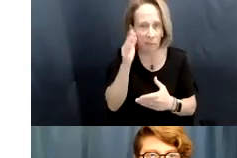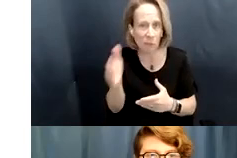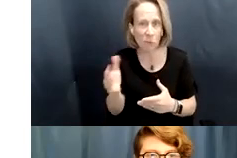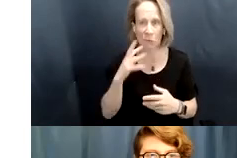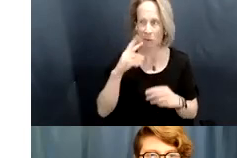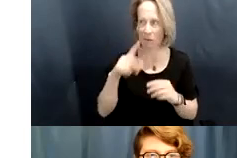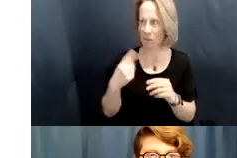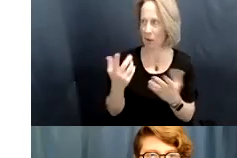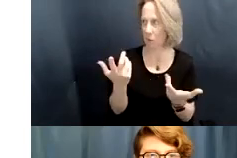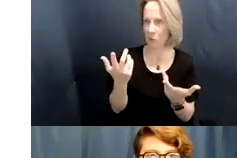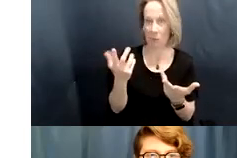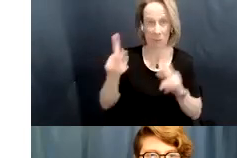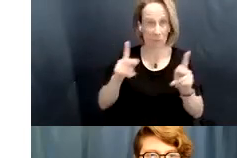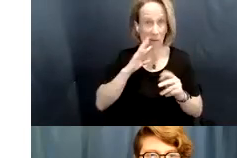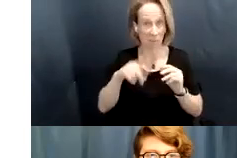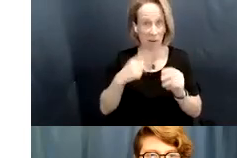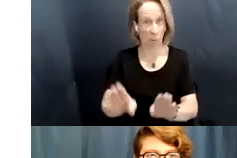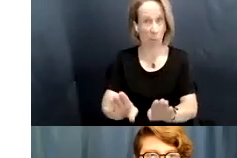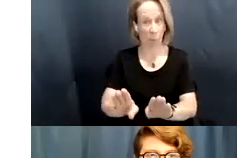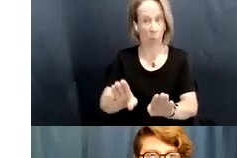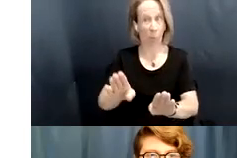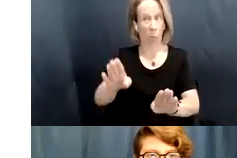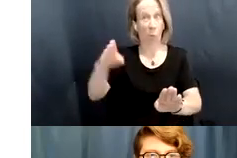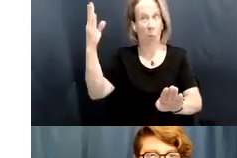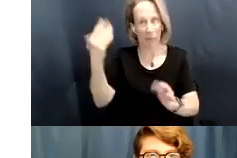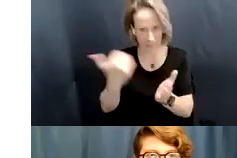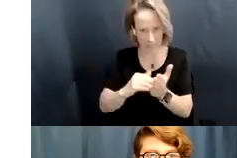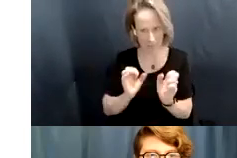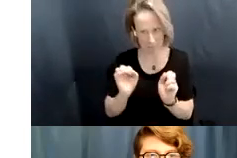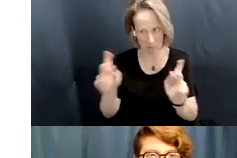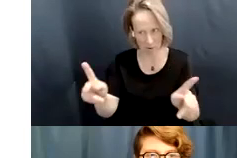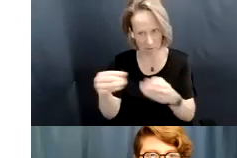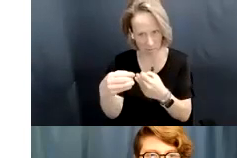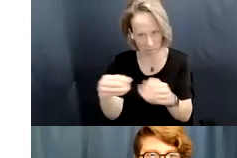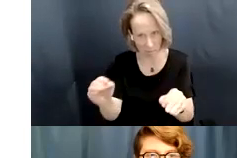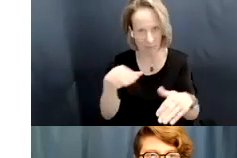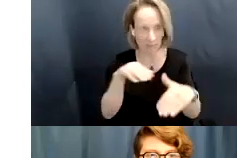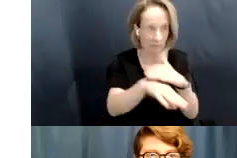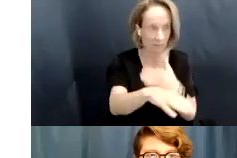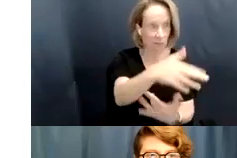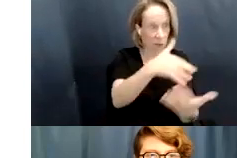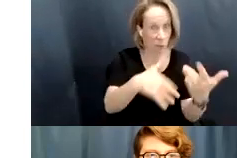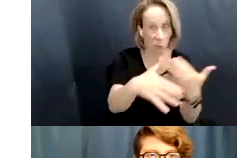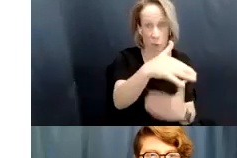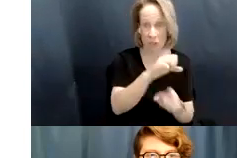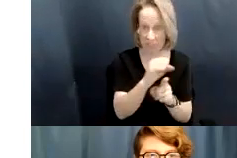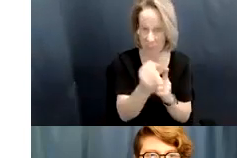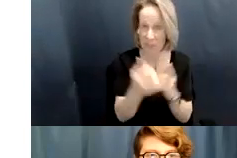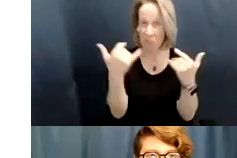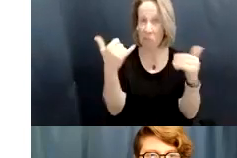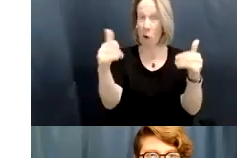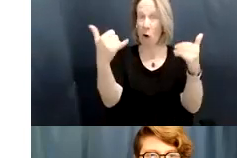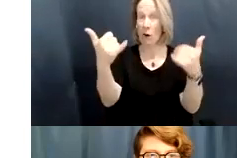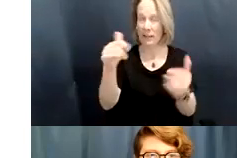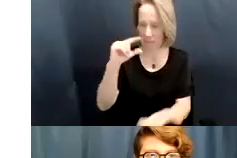their offices, going back into social situations like parties, graduations,